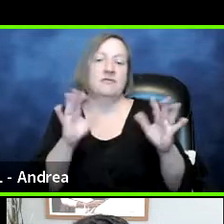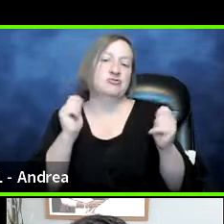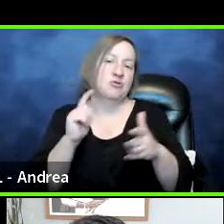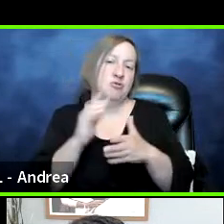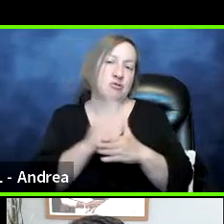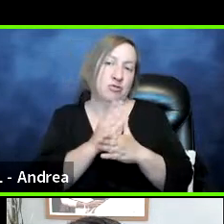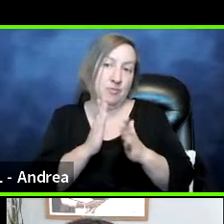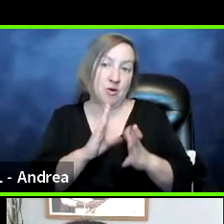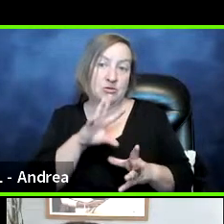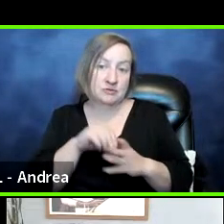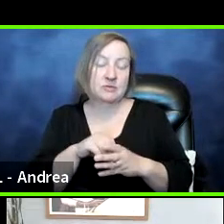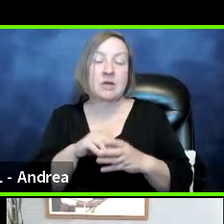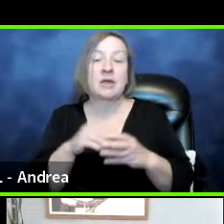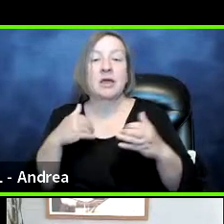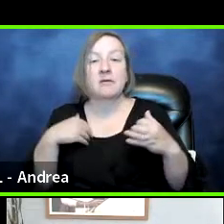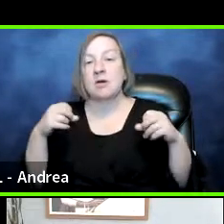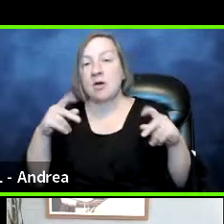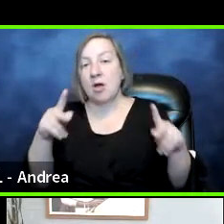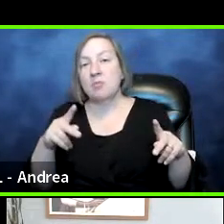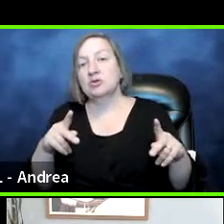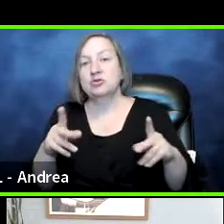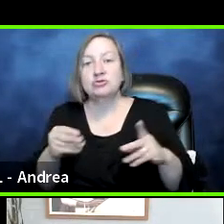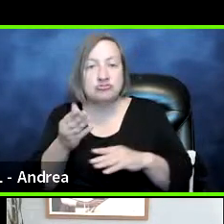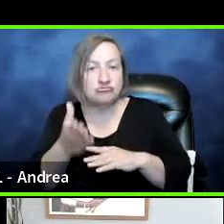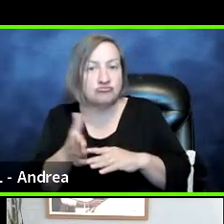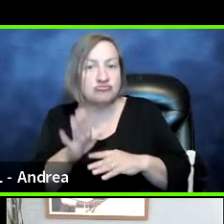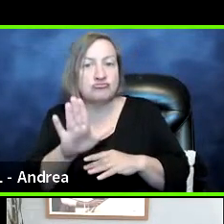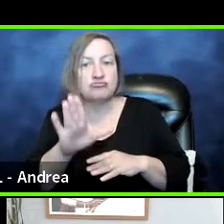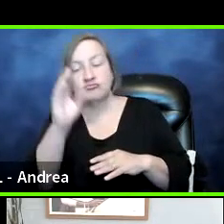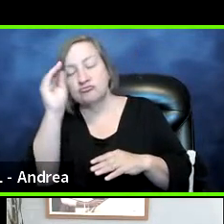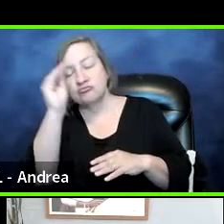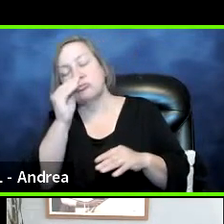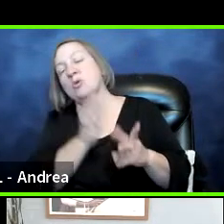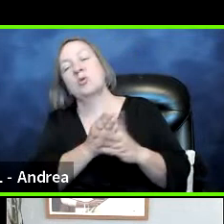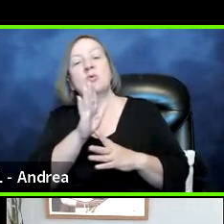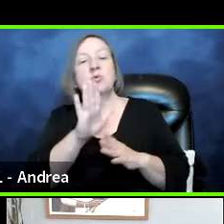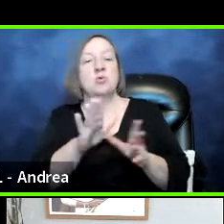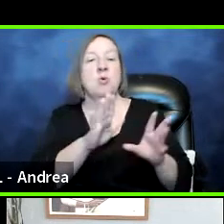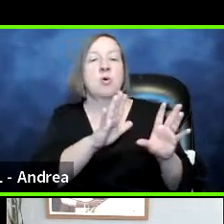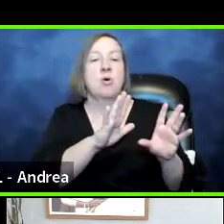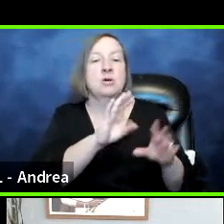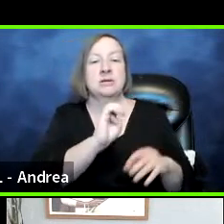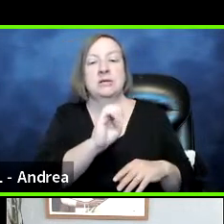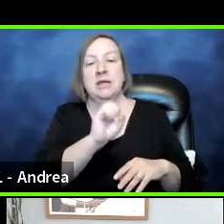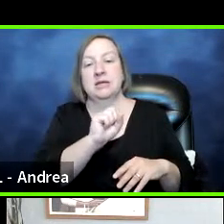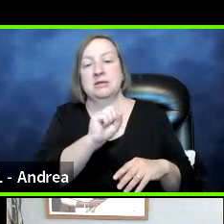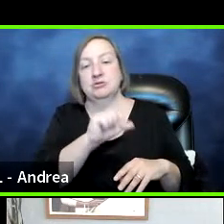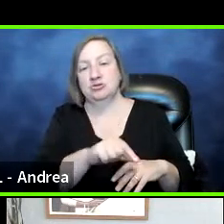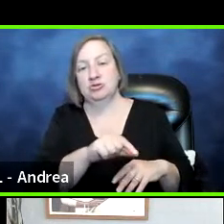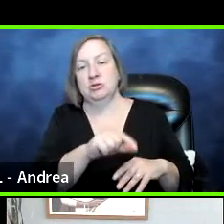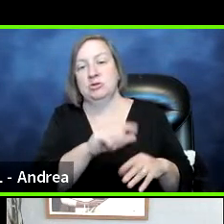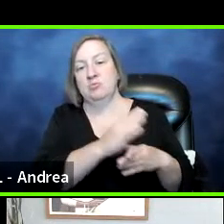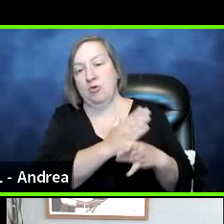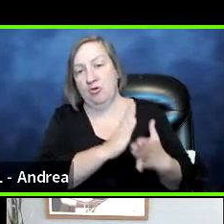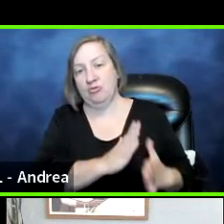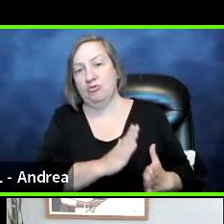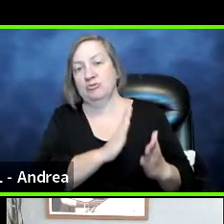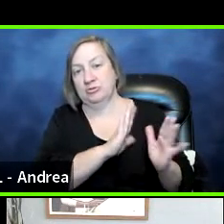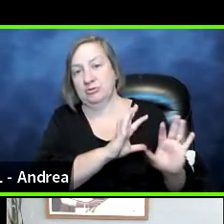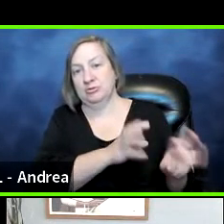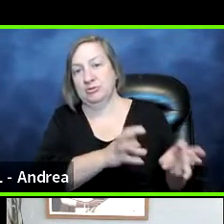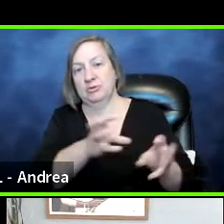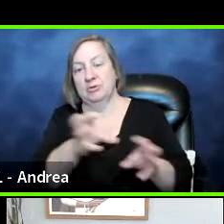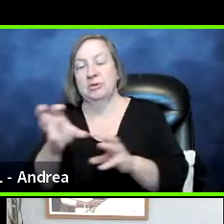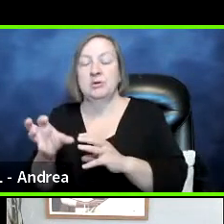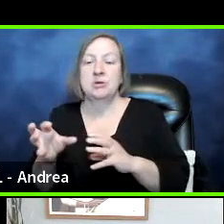will have an opportunity of weighing in through your respective ESG partners. And so